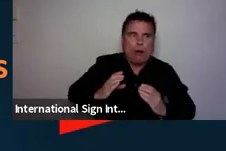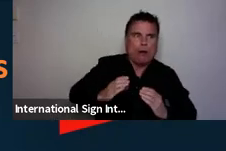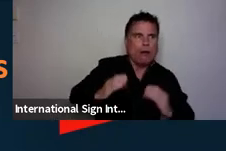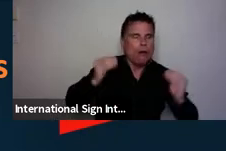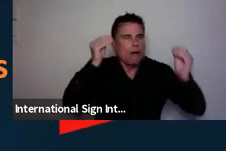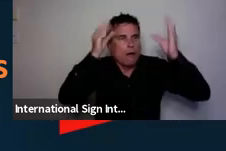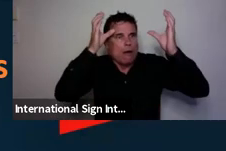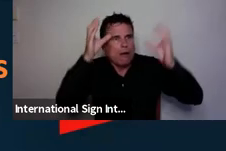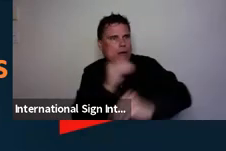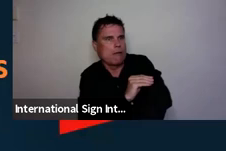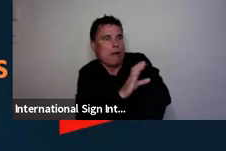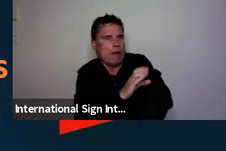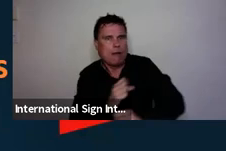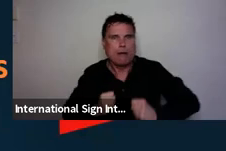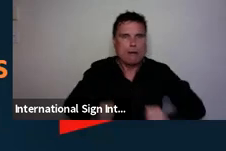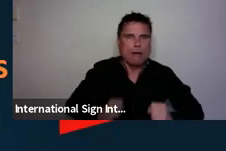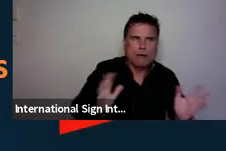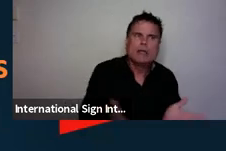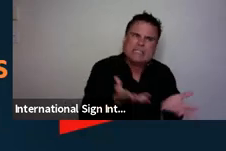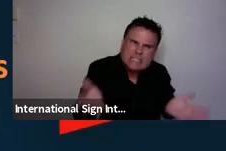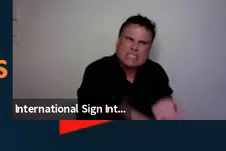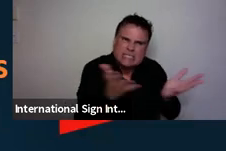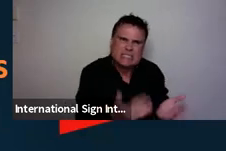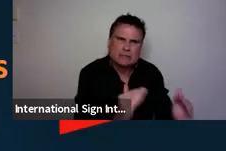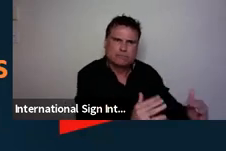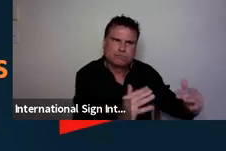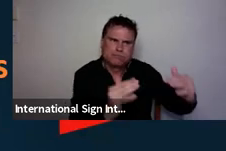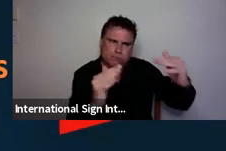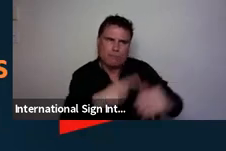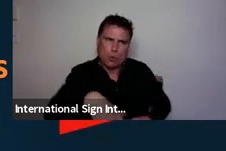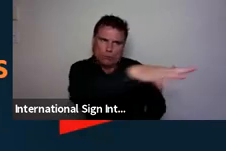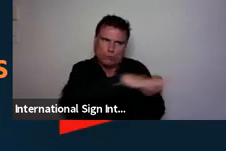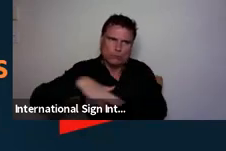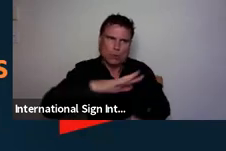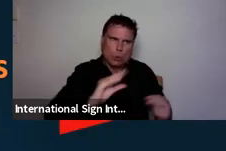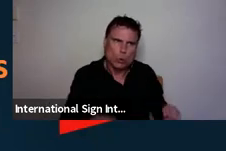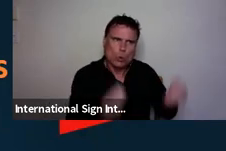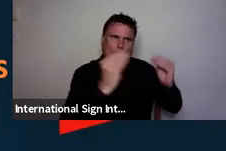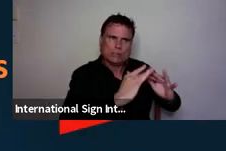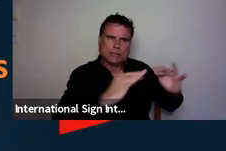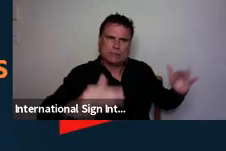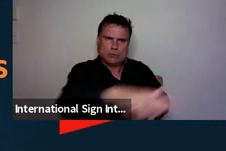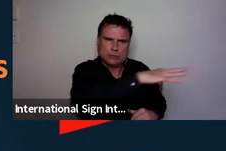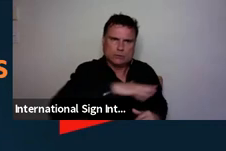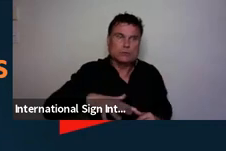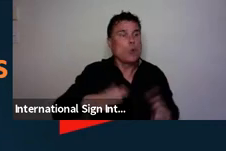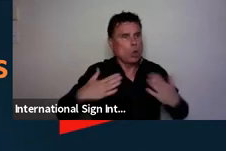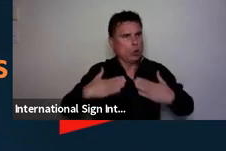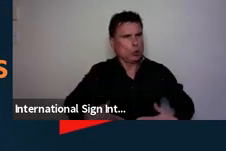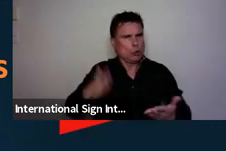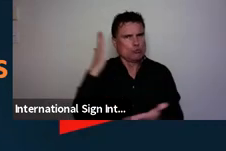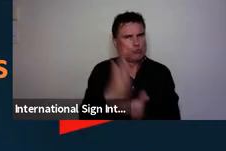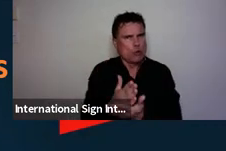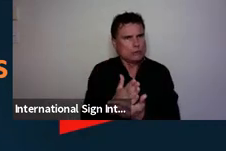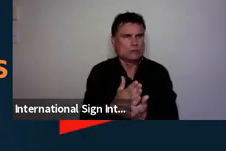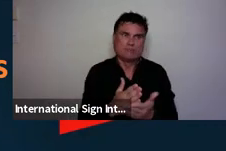them, we see human rights principle of participation coming to life, but we see their confidence build, we see